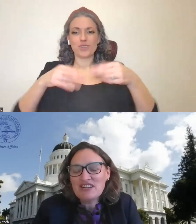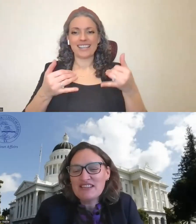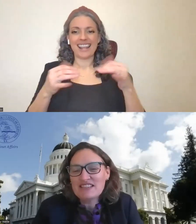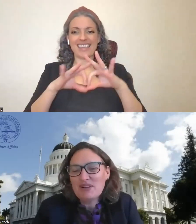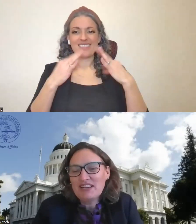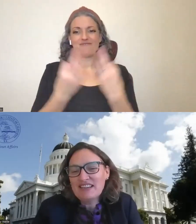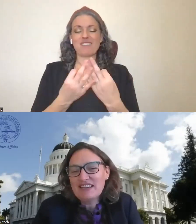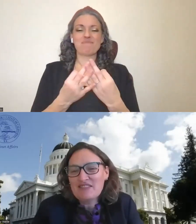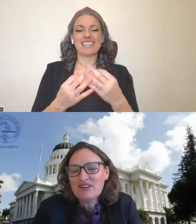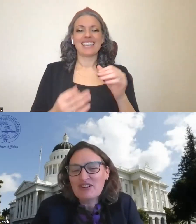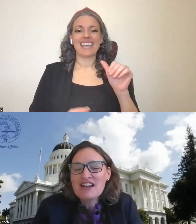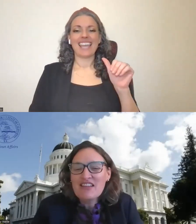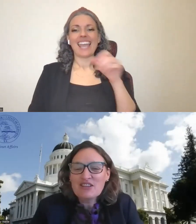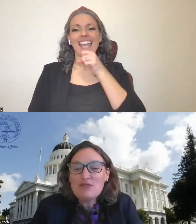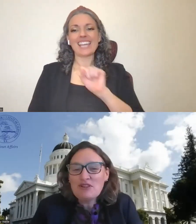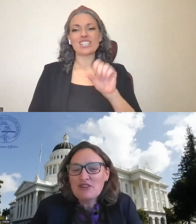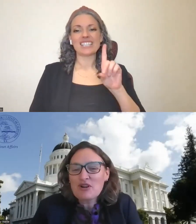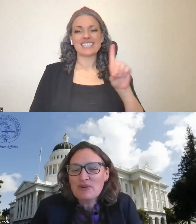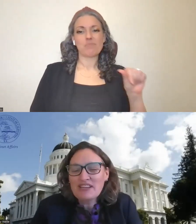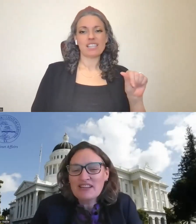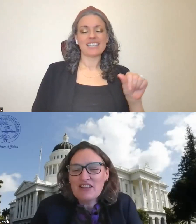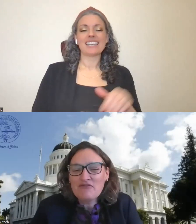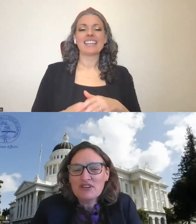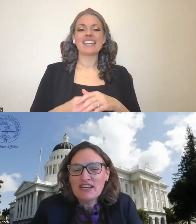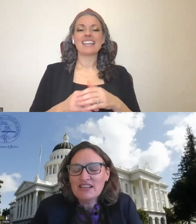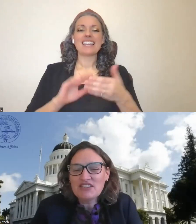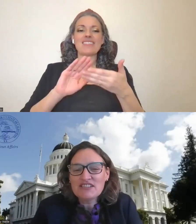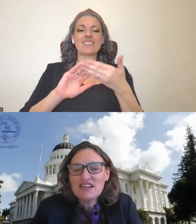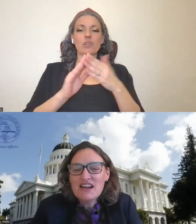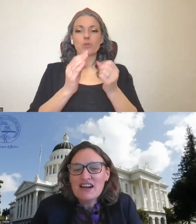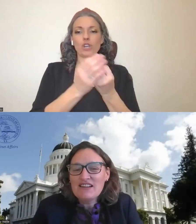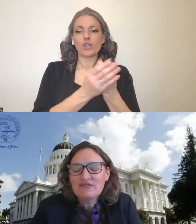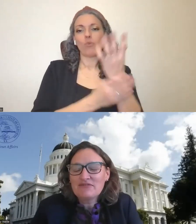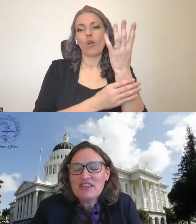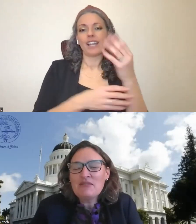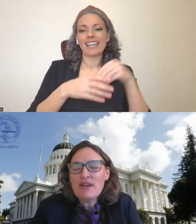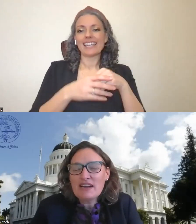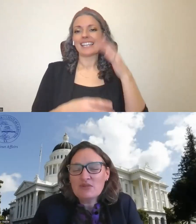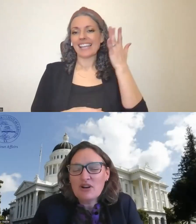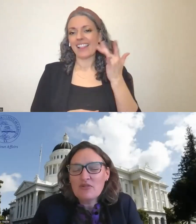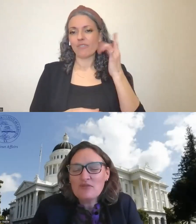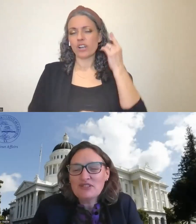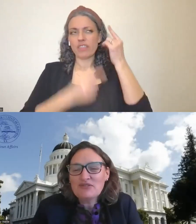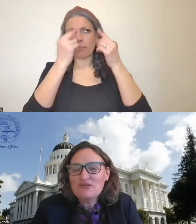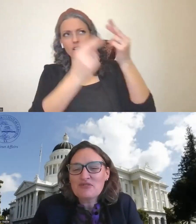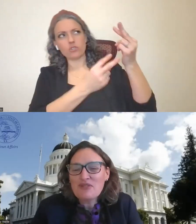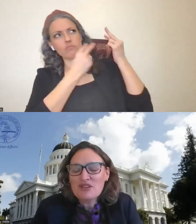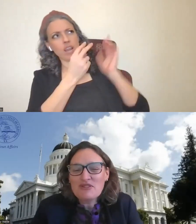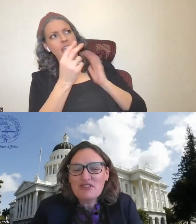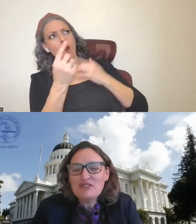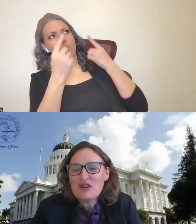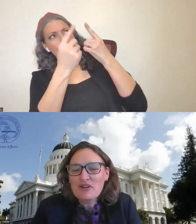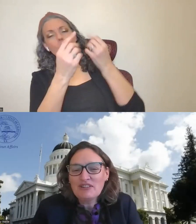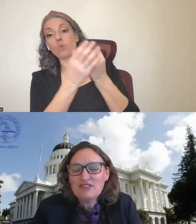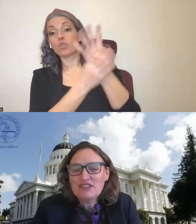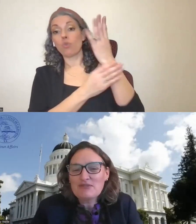of aging, disability, caregiver, the community growing in California, and just thinking back to our goal to grow the